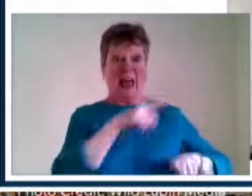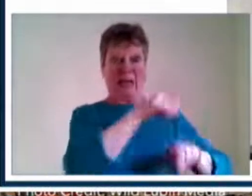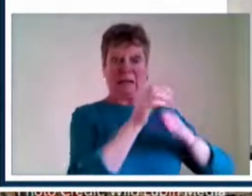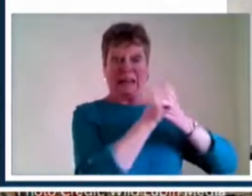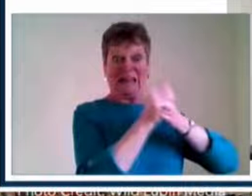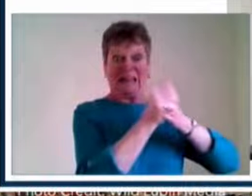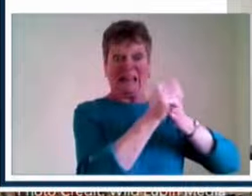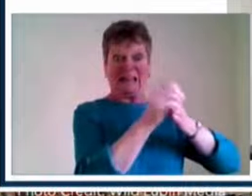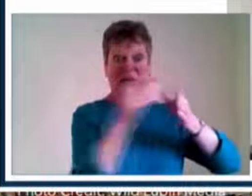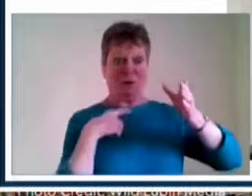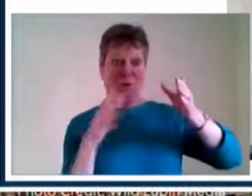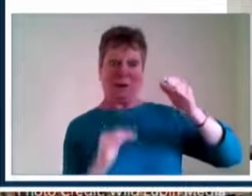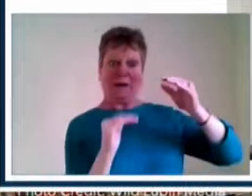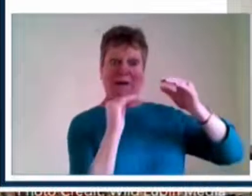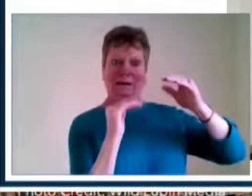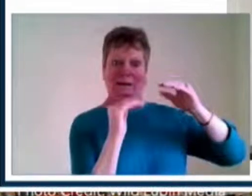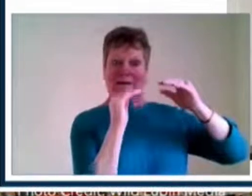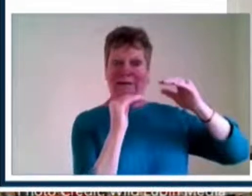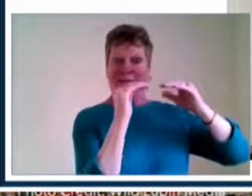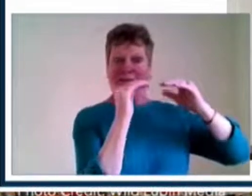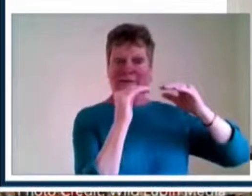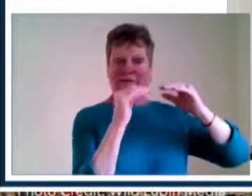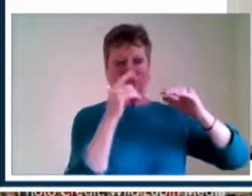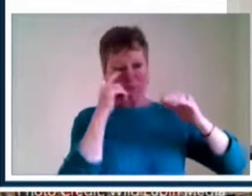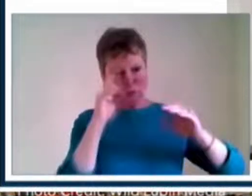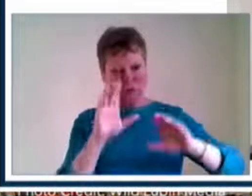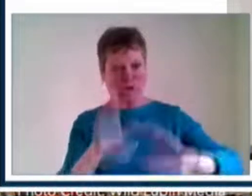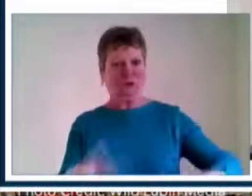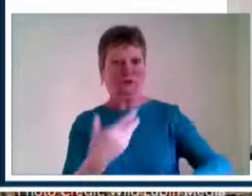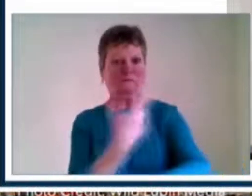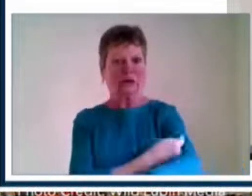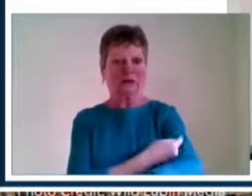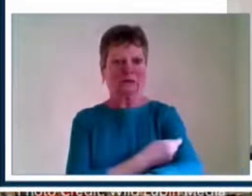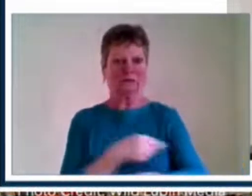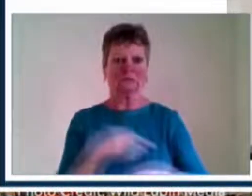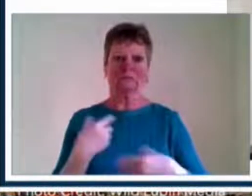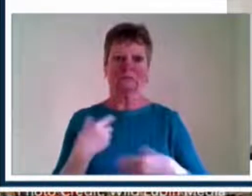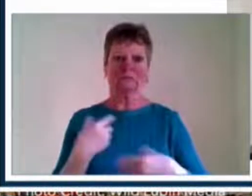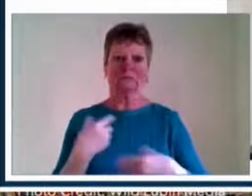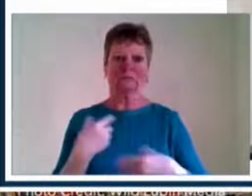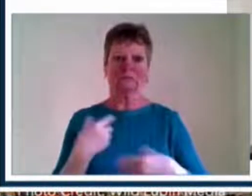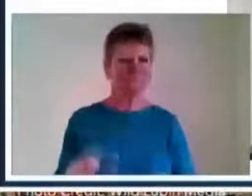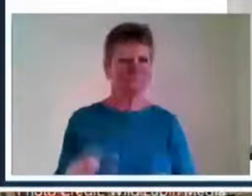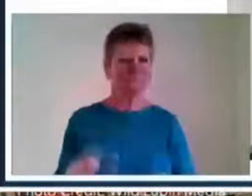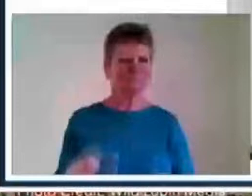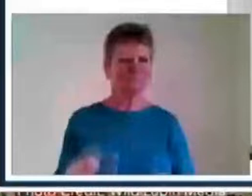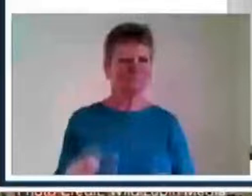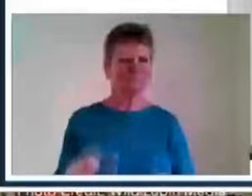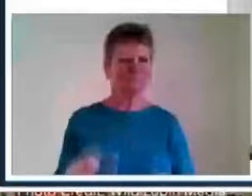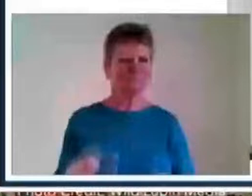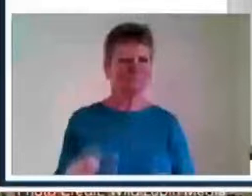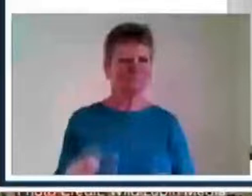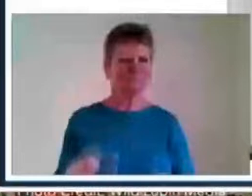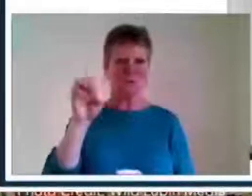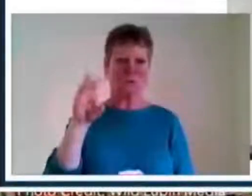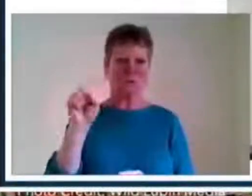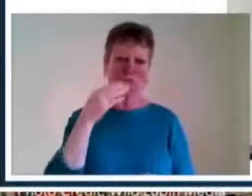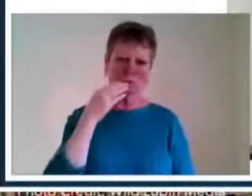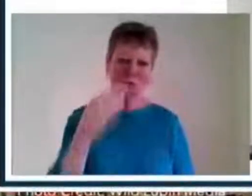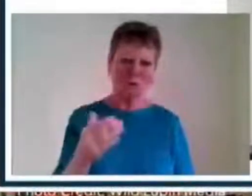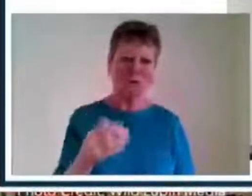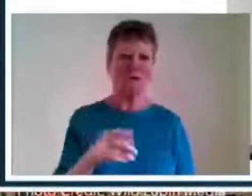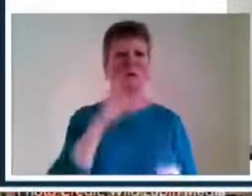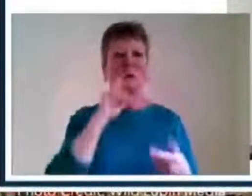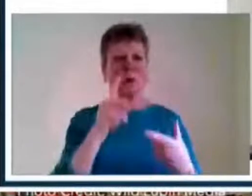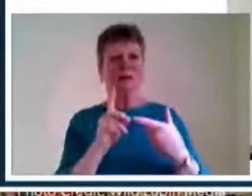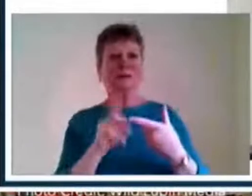with Newfoundland in terms of vaccinating our children. This is incredibly positive news. We'll be seeing second doses for this age group starting